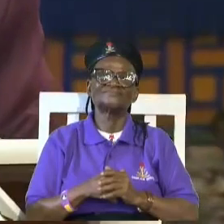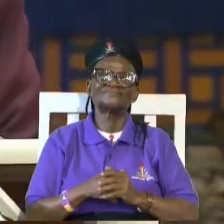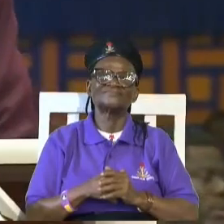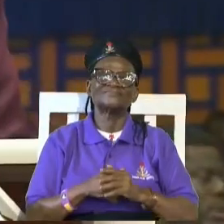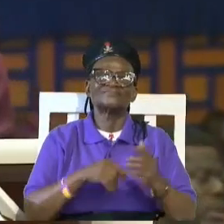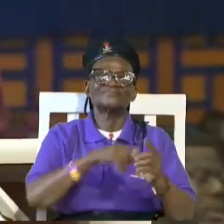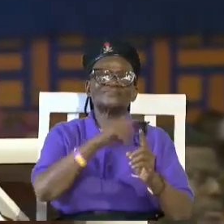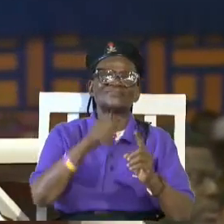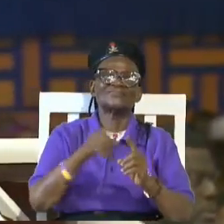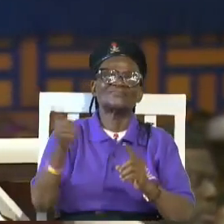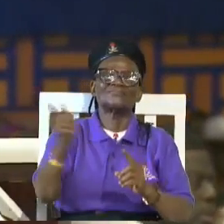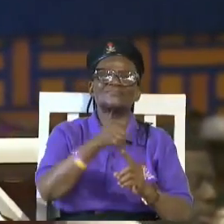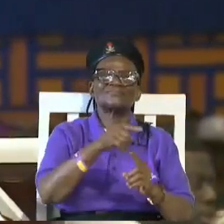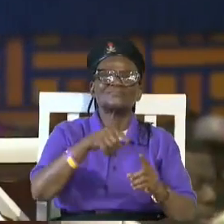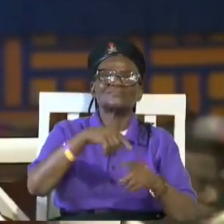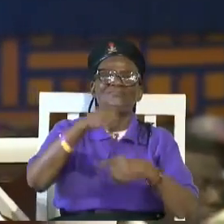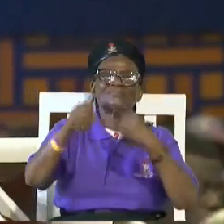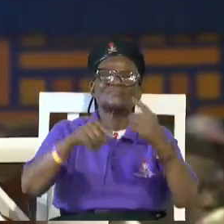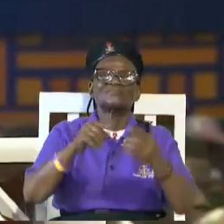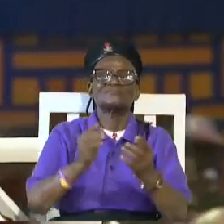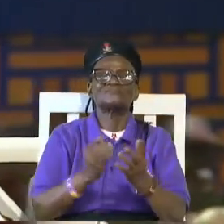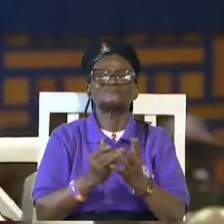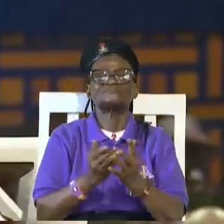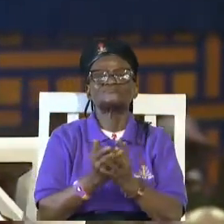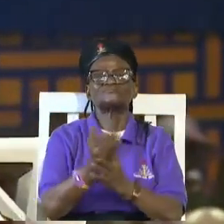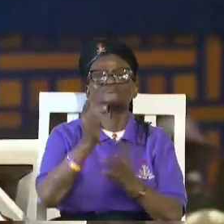And when you go through the scriptures,